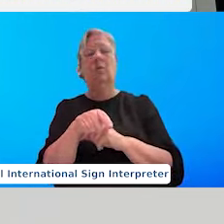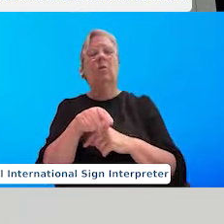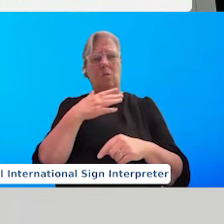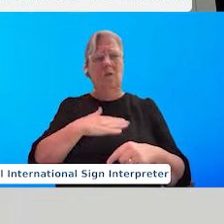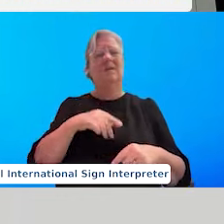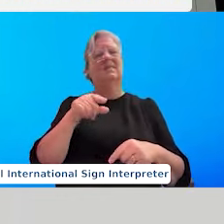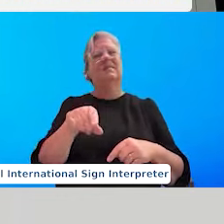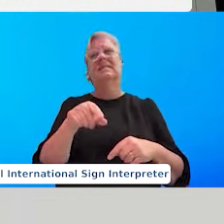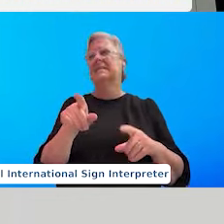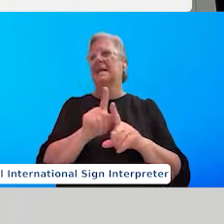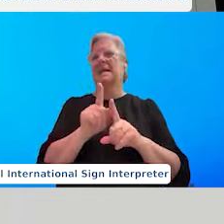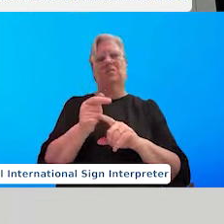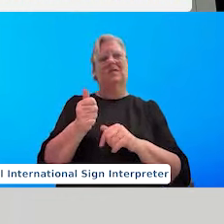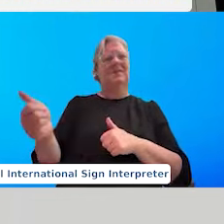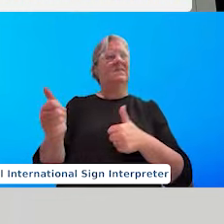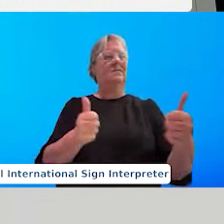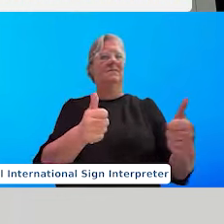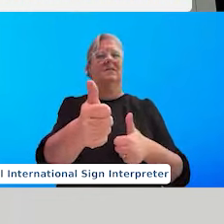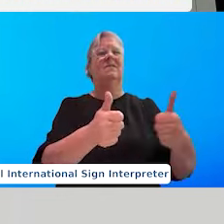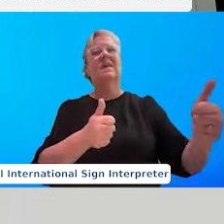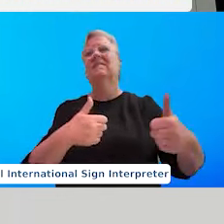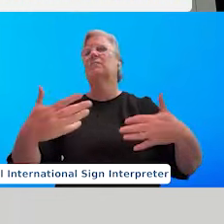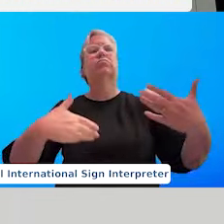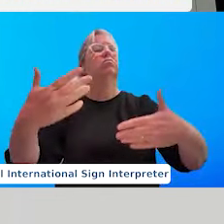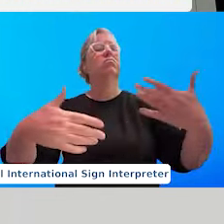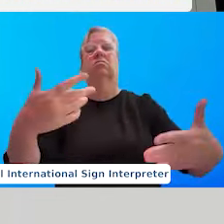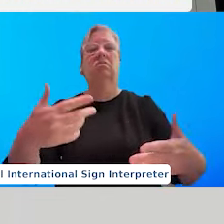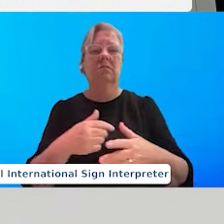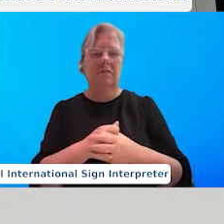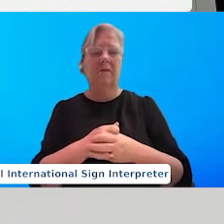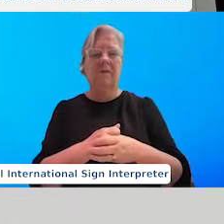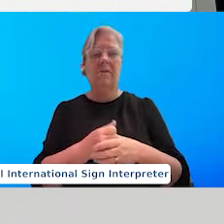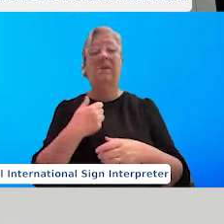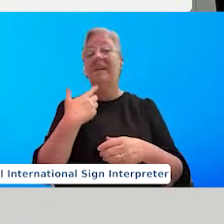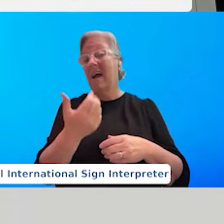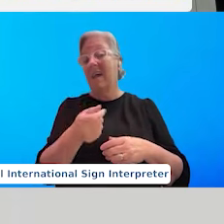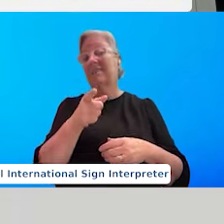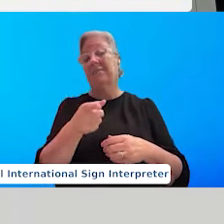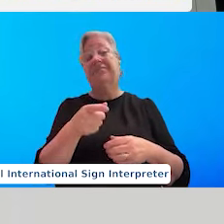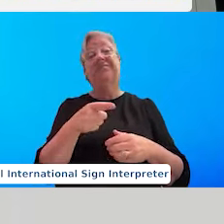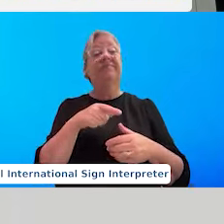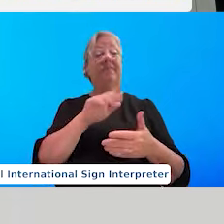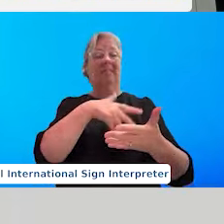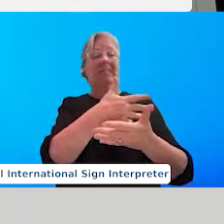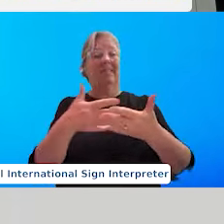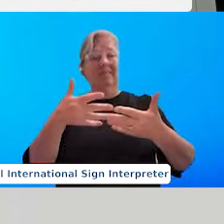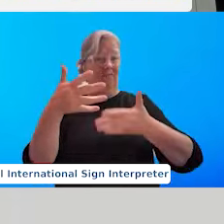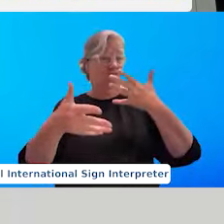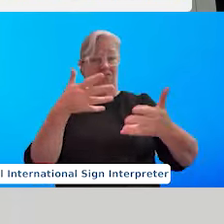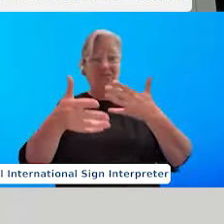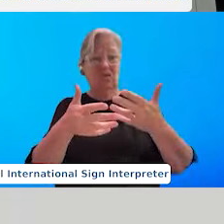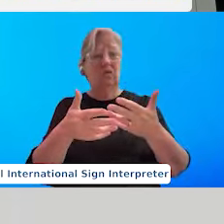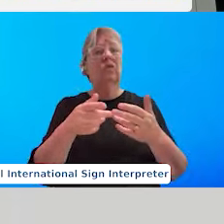have to own their business. We have another option, which I will be presenting later on. And the last service is about